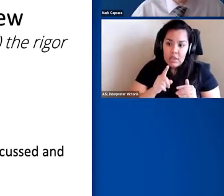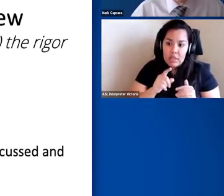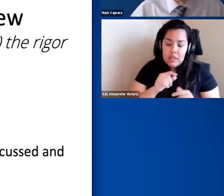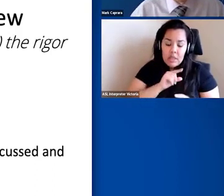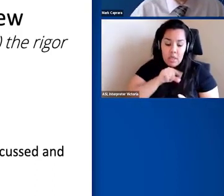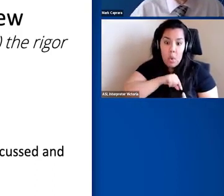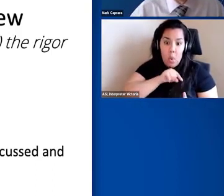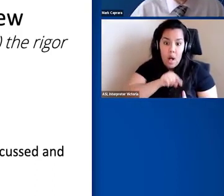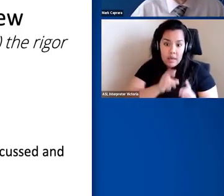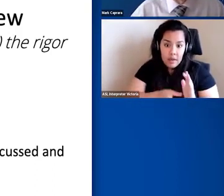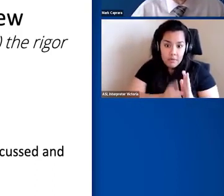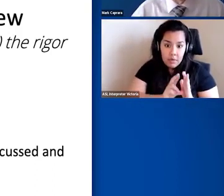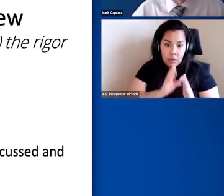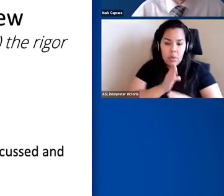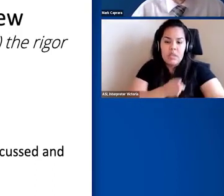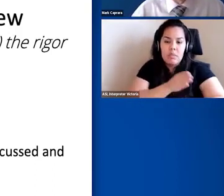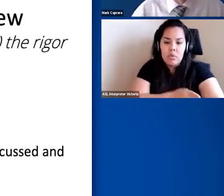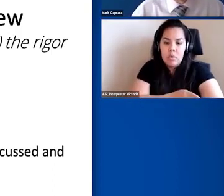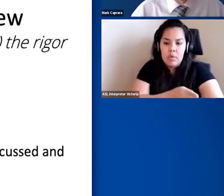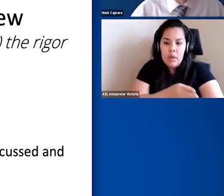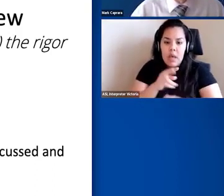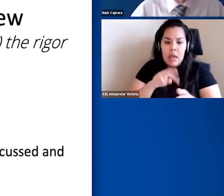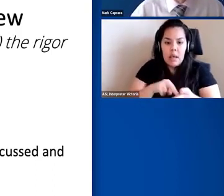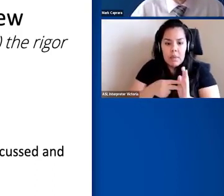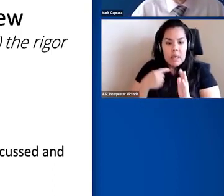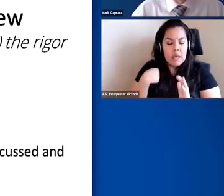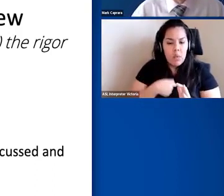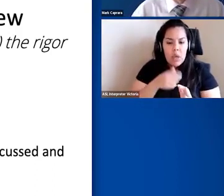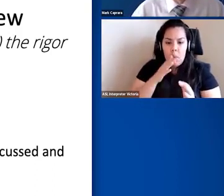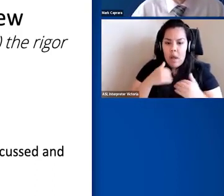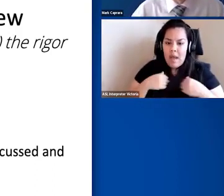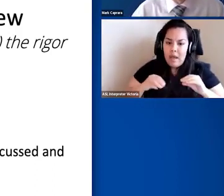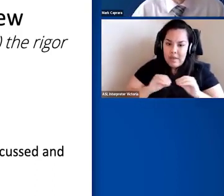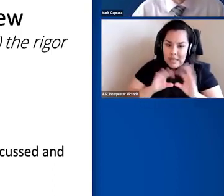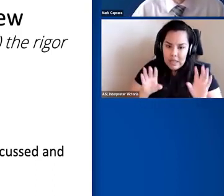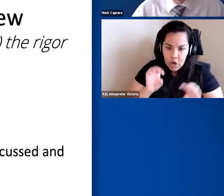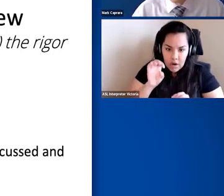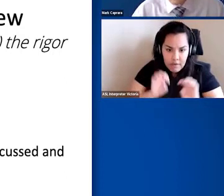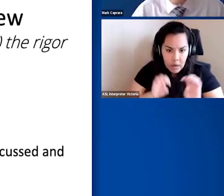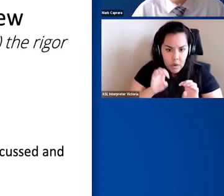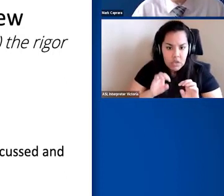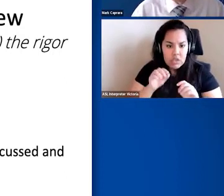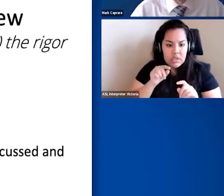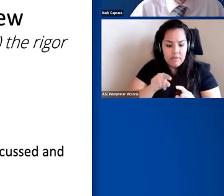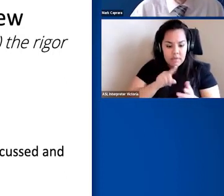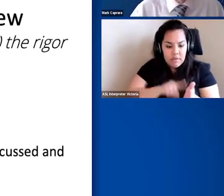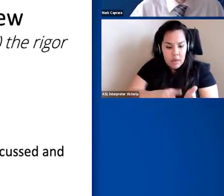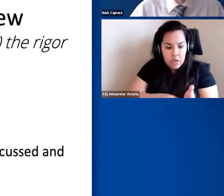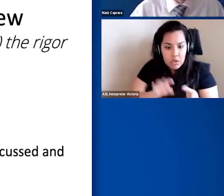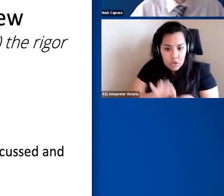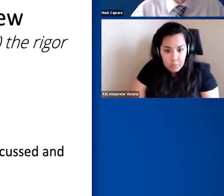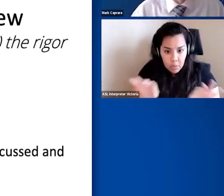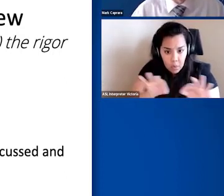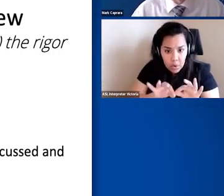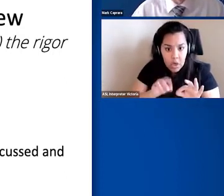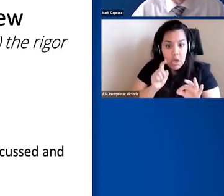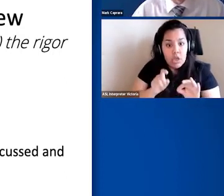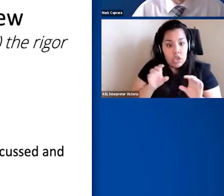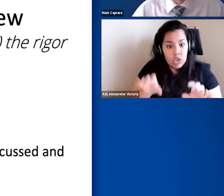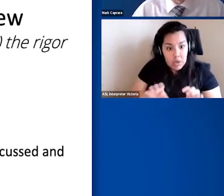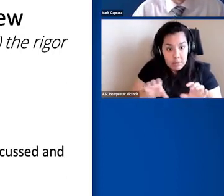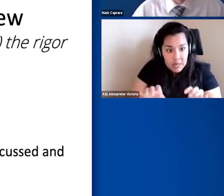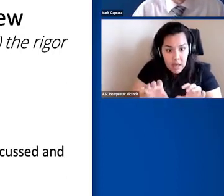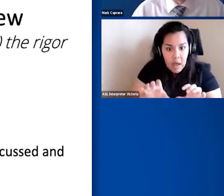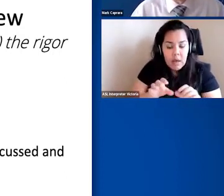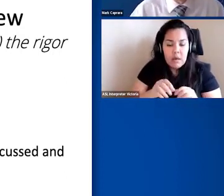improves. And what we mean by that is we'll have clear evaluations of the importance of the research, should it be done, the rigor and feasibility